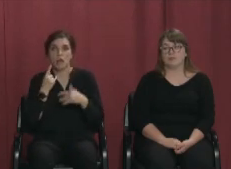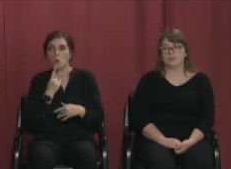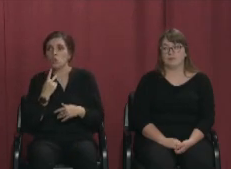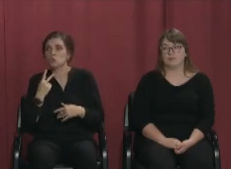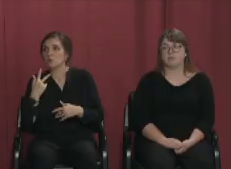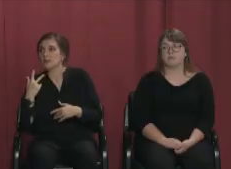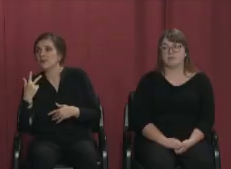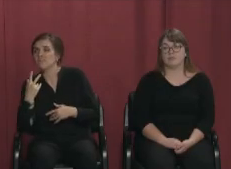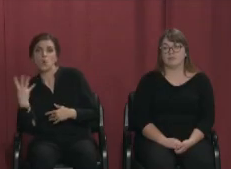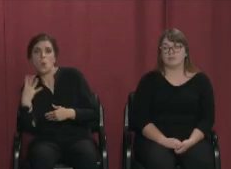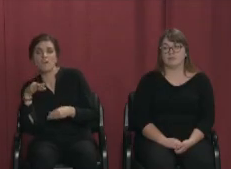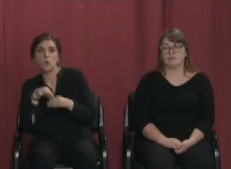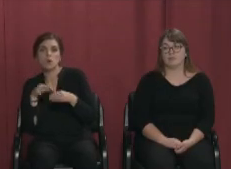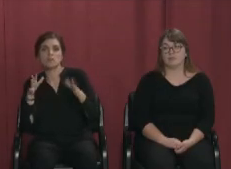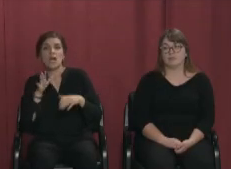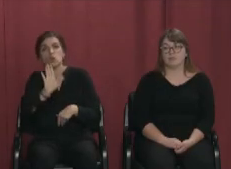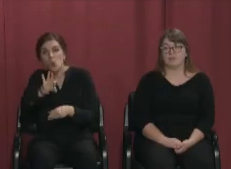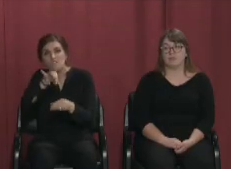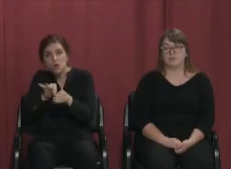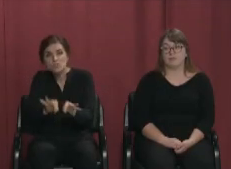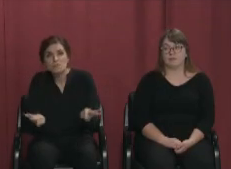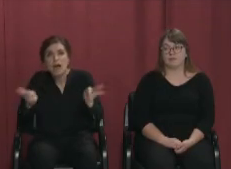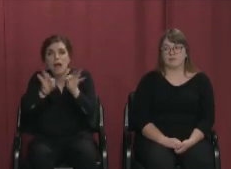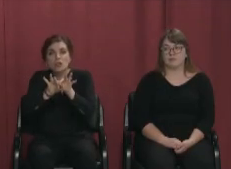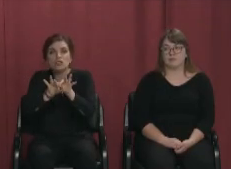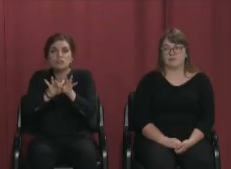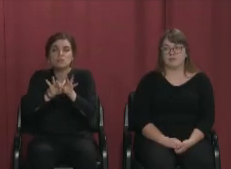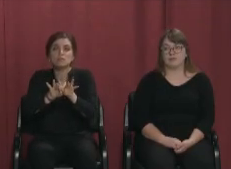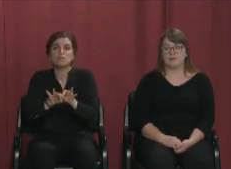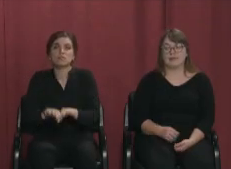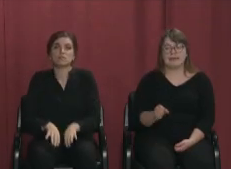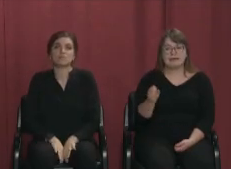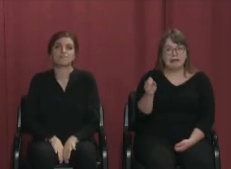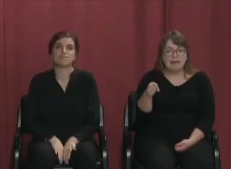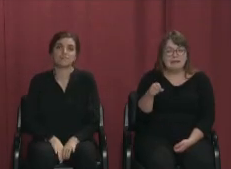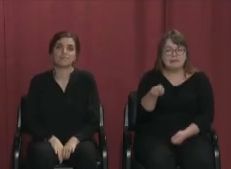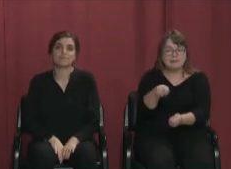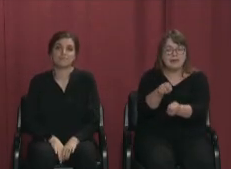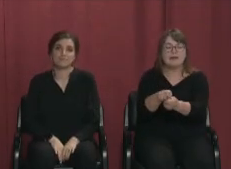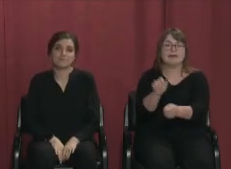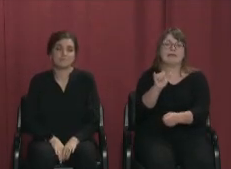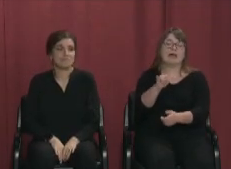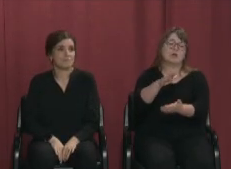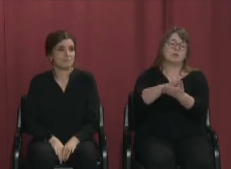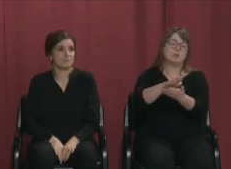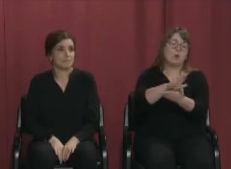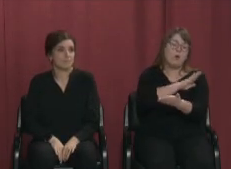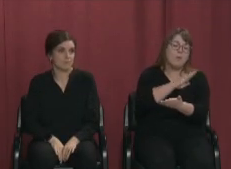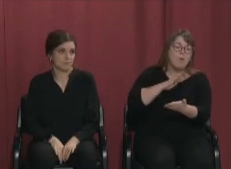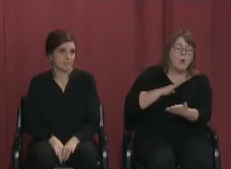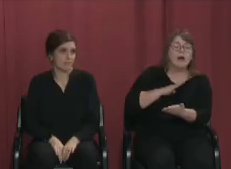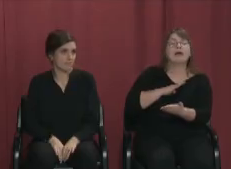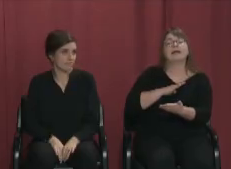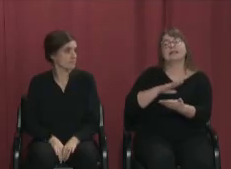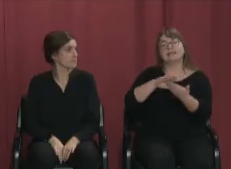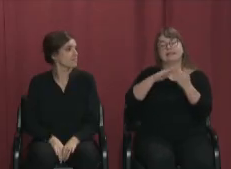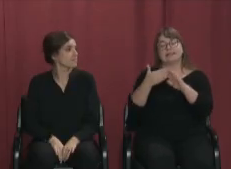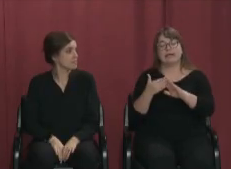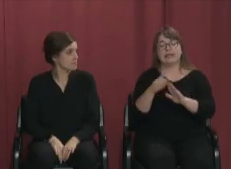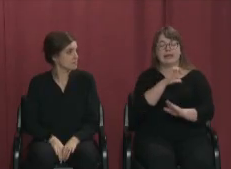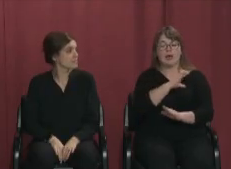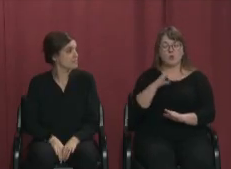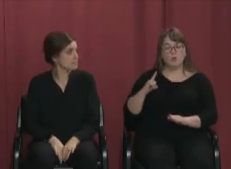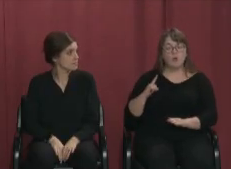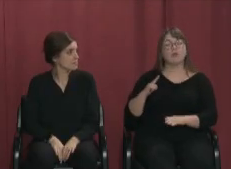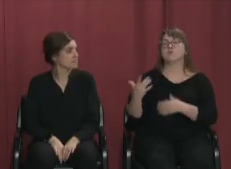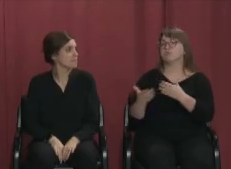people. And the same with whether it's school board, city council, or whatever it might be. We do live in a democracy, and sometimes living